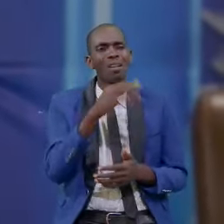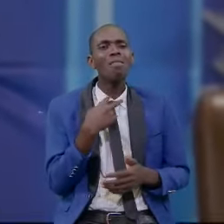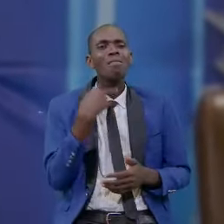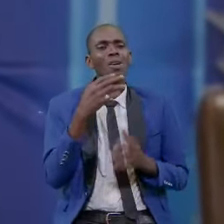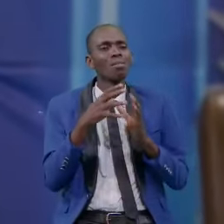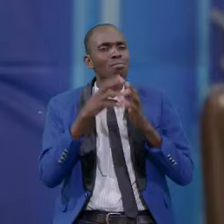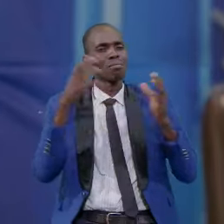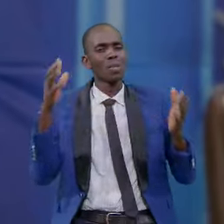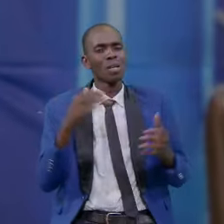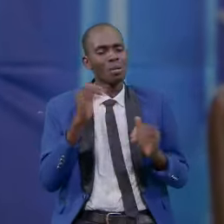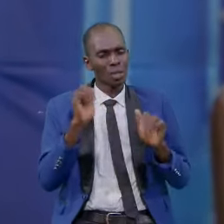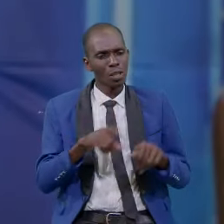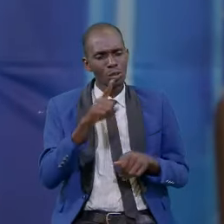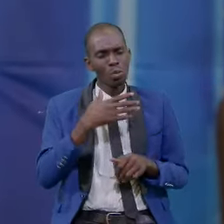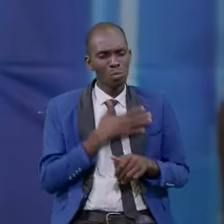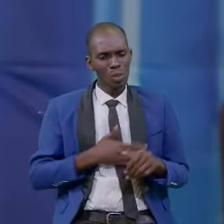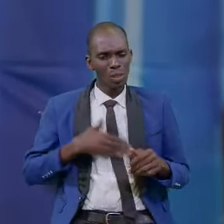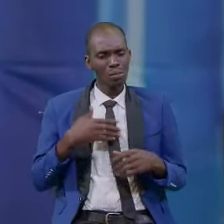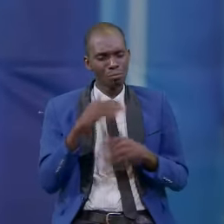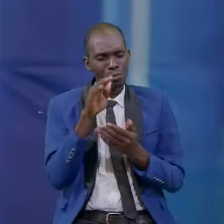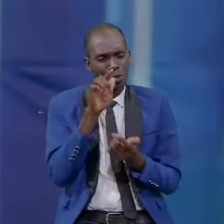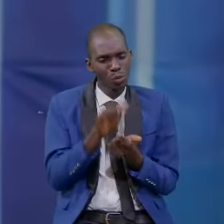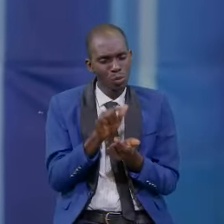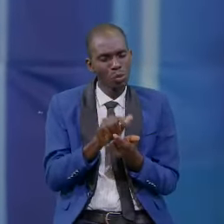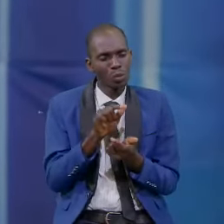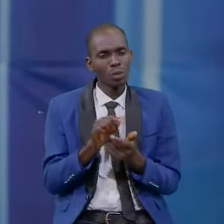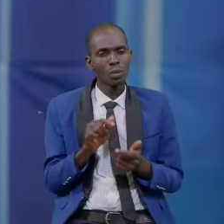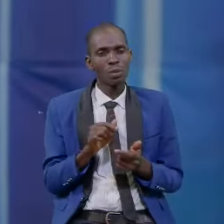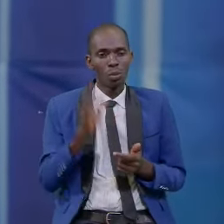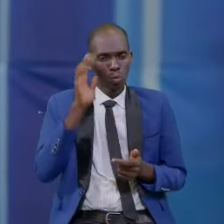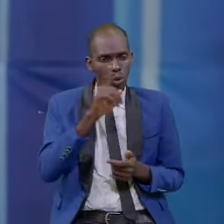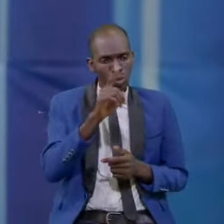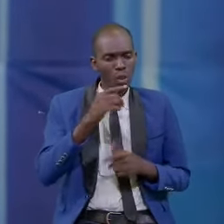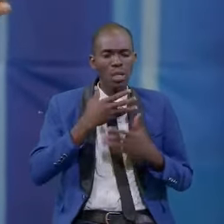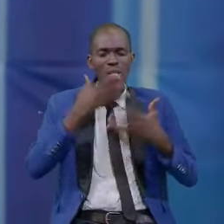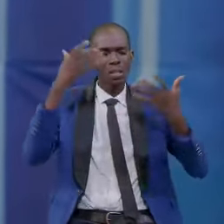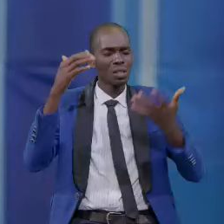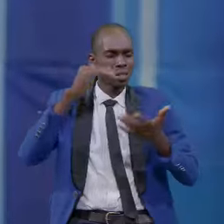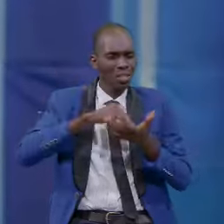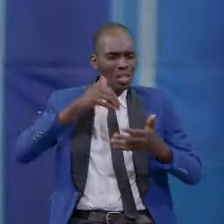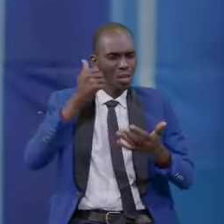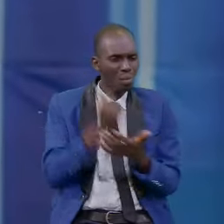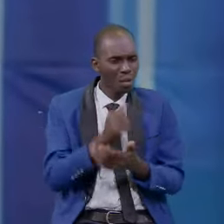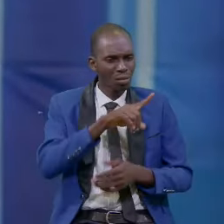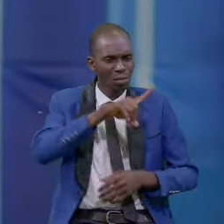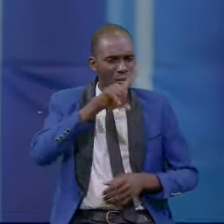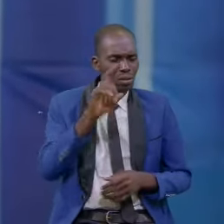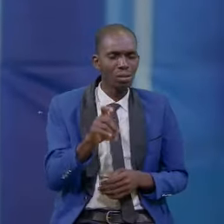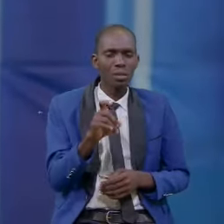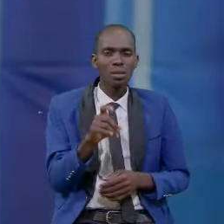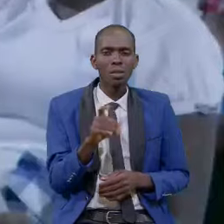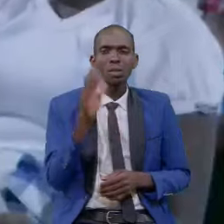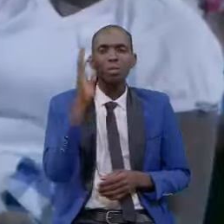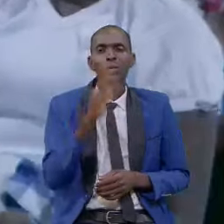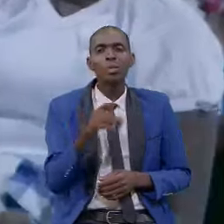you keep quiet? Would you say amen next time? I said, will you say